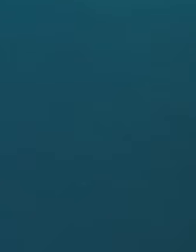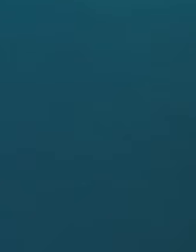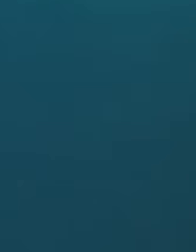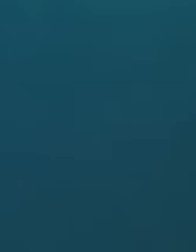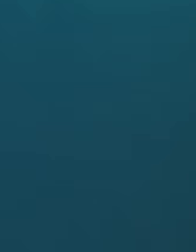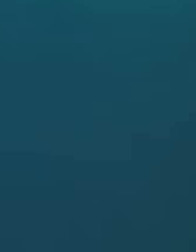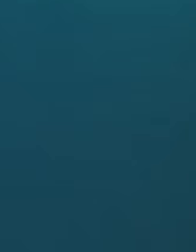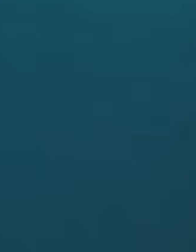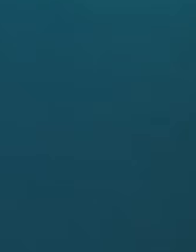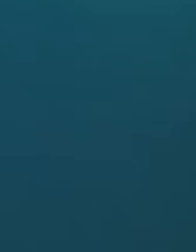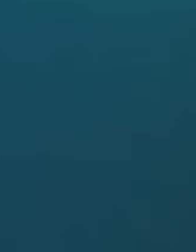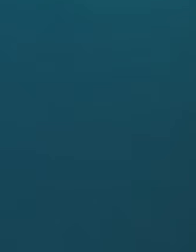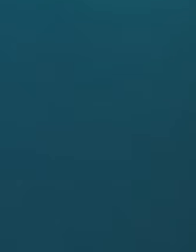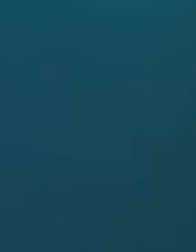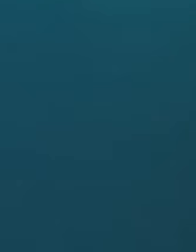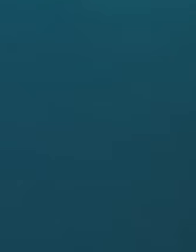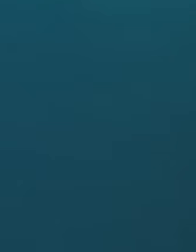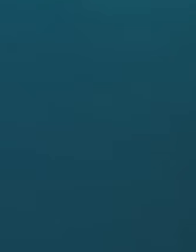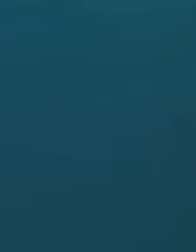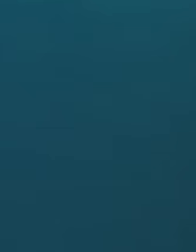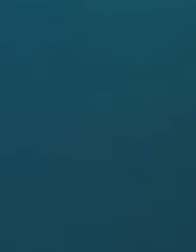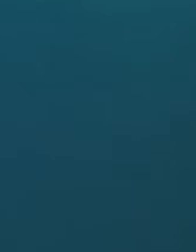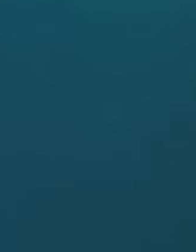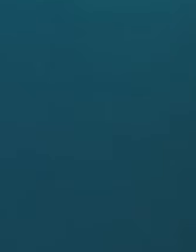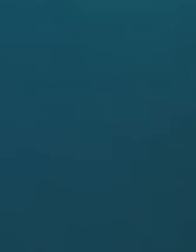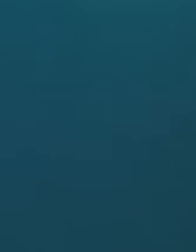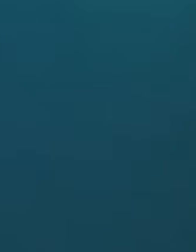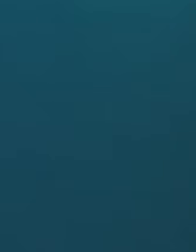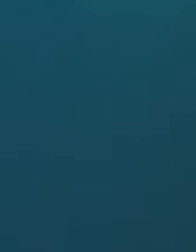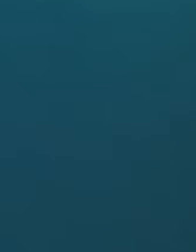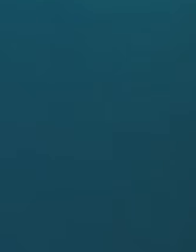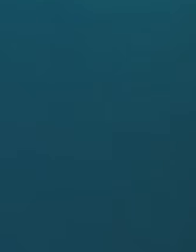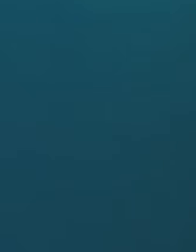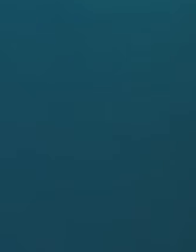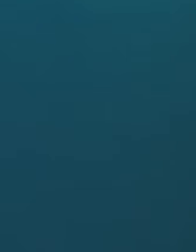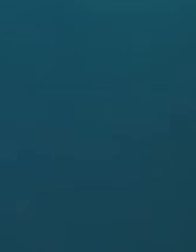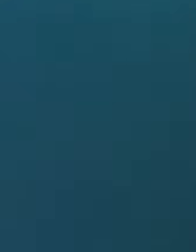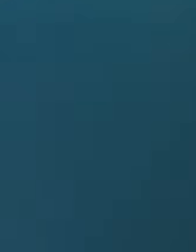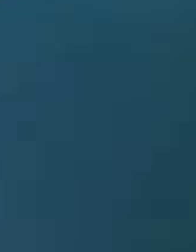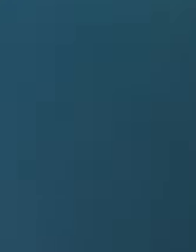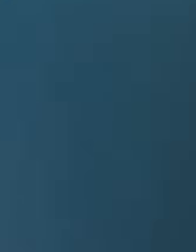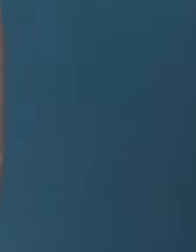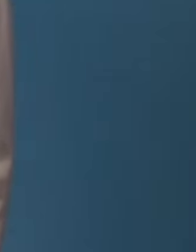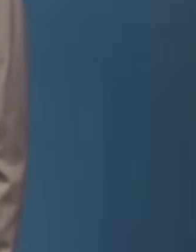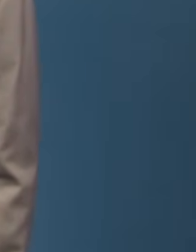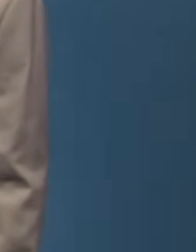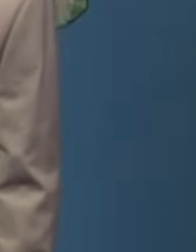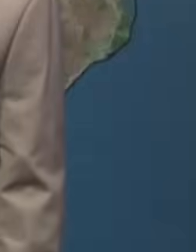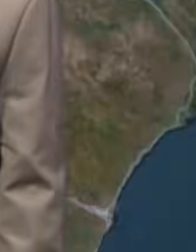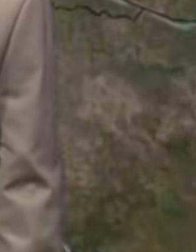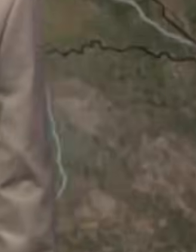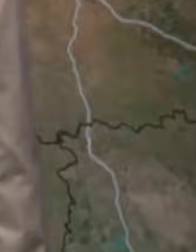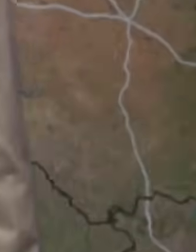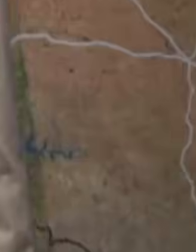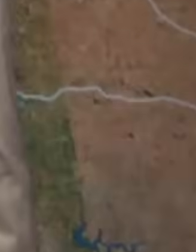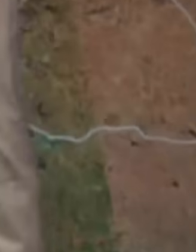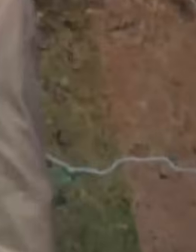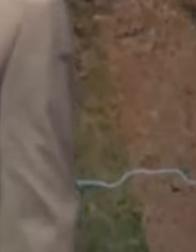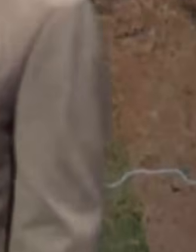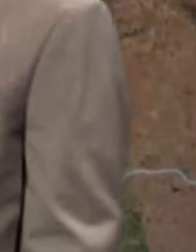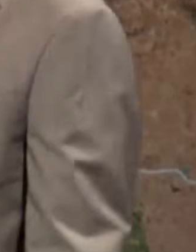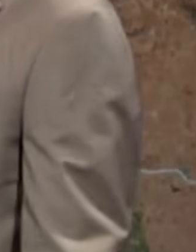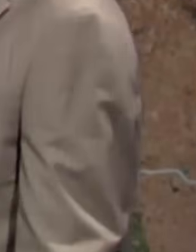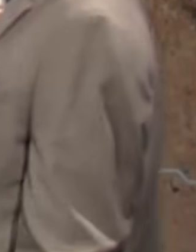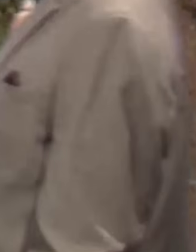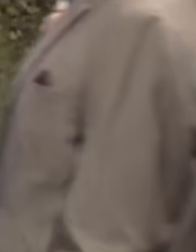magašo re lemoga gabotsena fela gore re ka ba le maphoto a metsi ka lewatleng a tla ragoa ka bogodimo bja dimitara tše 5 gabotsena fela ka dikarolong tšeo ge